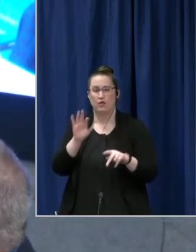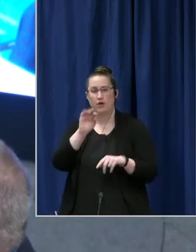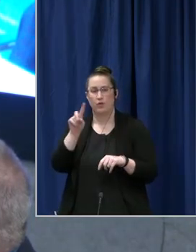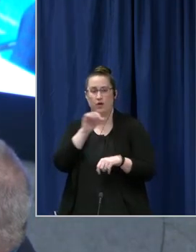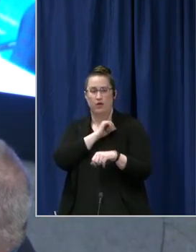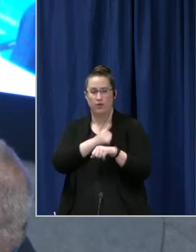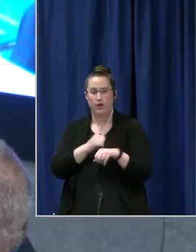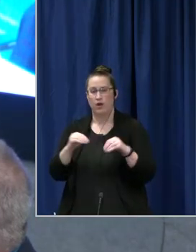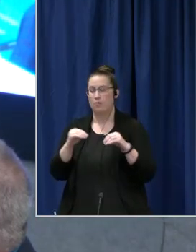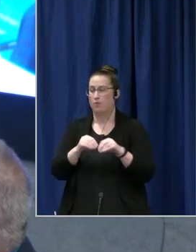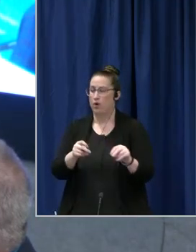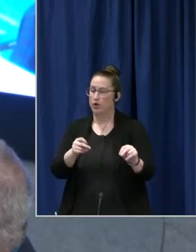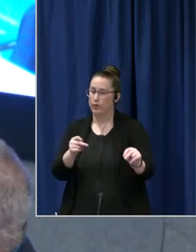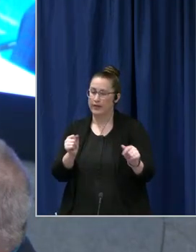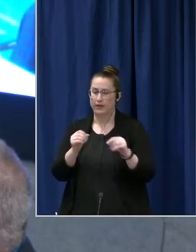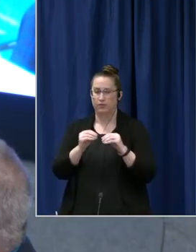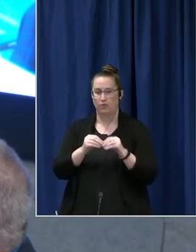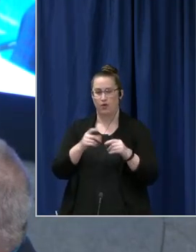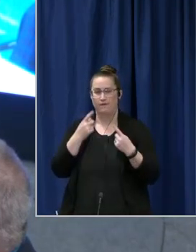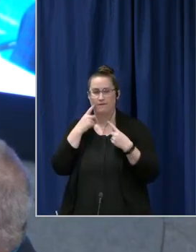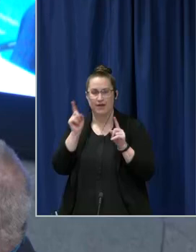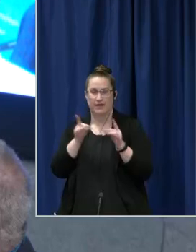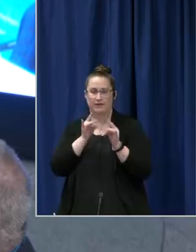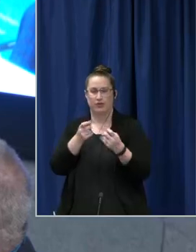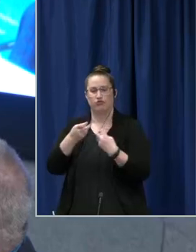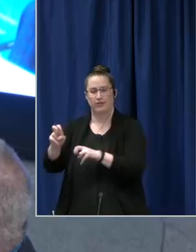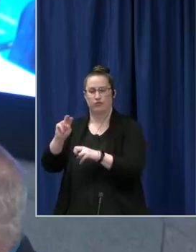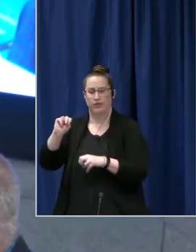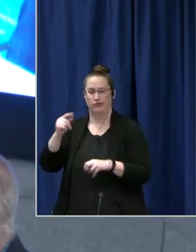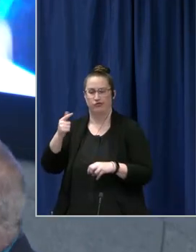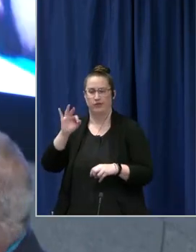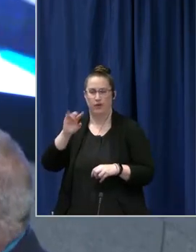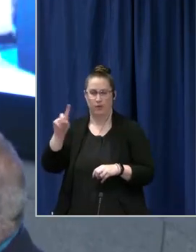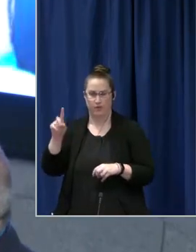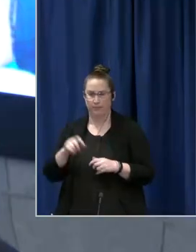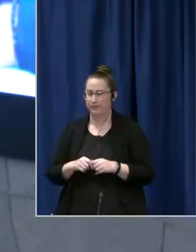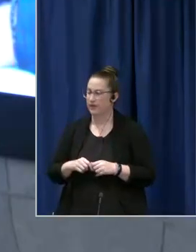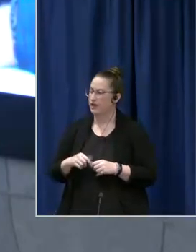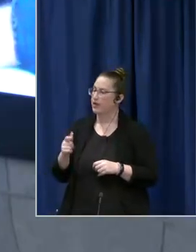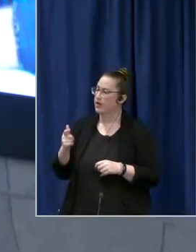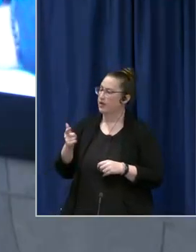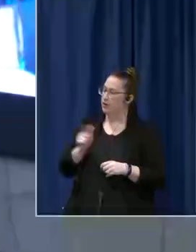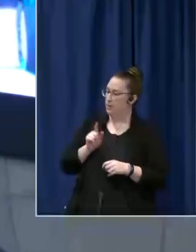to more quickly and effectively transition to Next Generation 911. Thank you, Rachel.